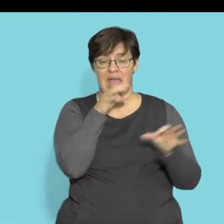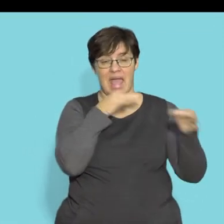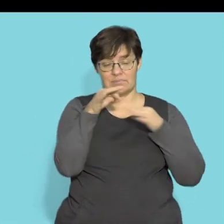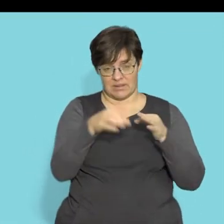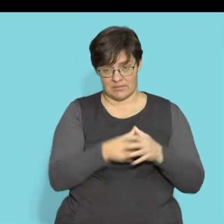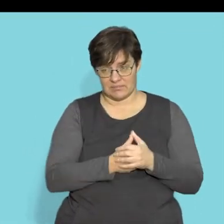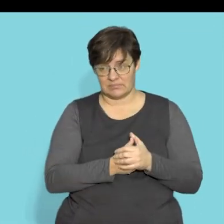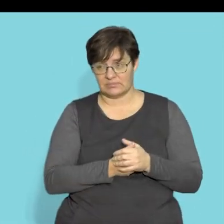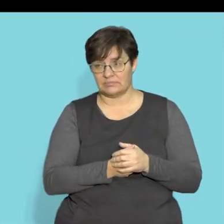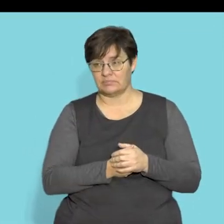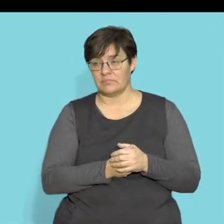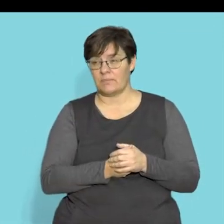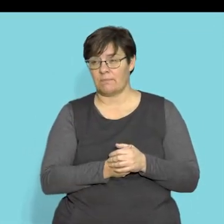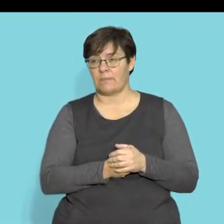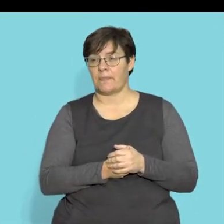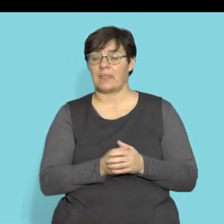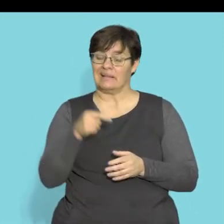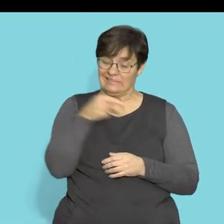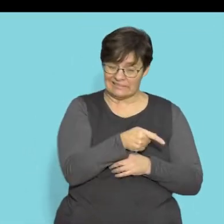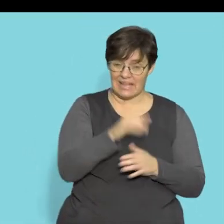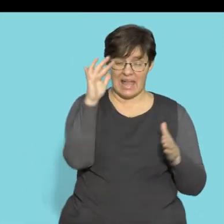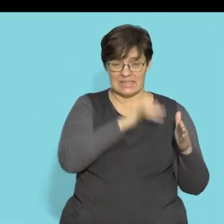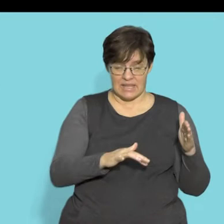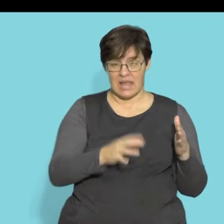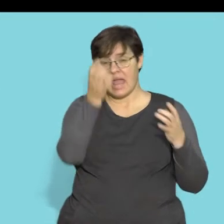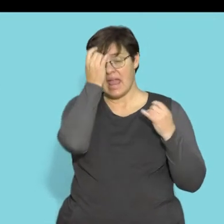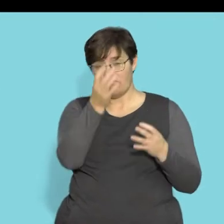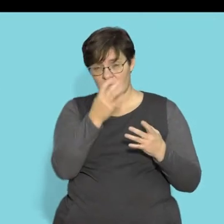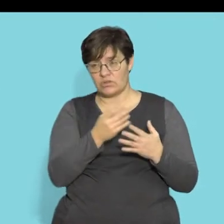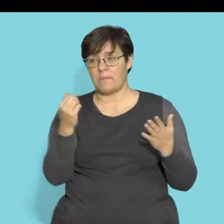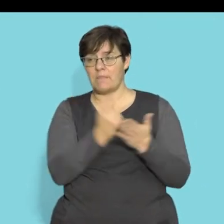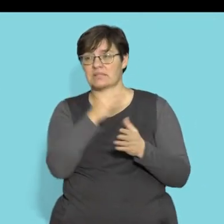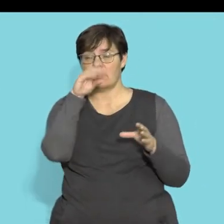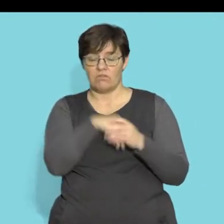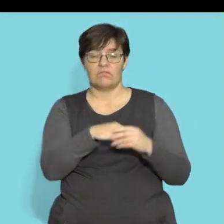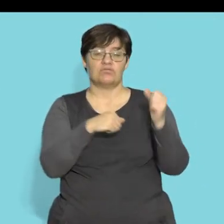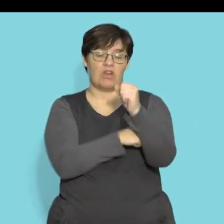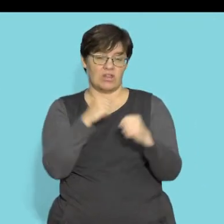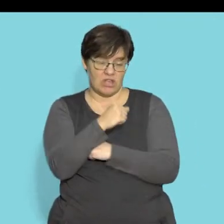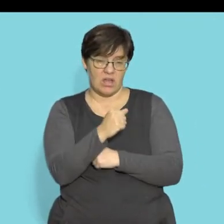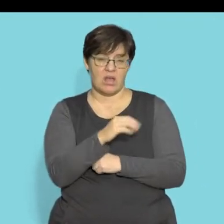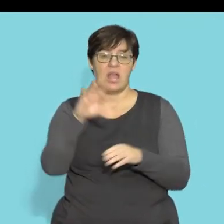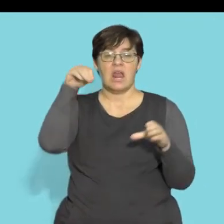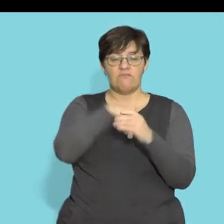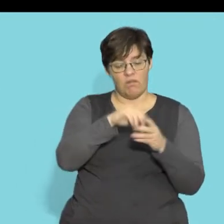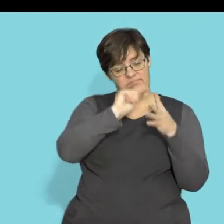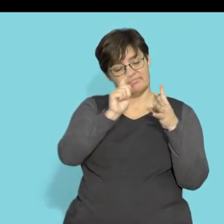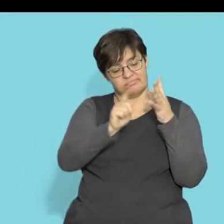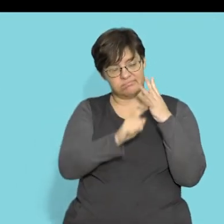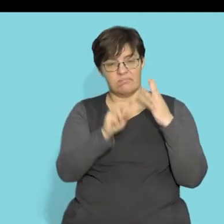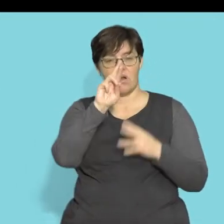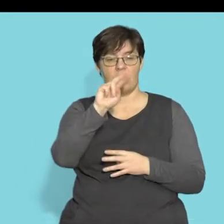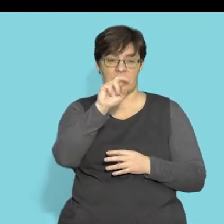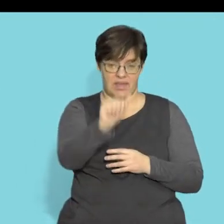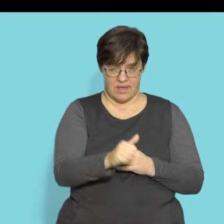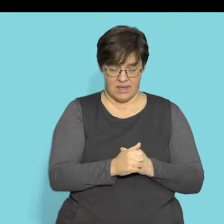addressed? Further to this, in this essay, the information has to include the structure, the involvement of the different types of